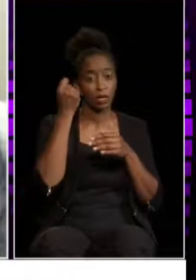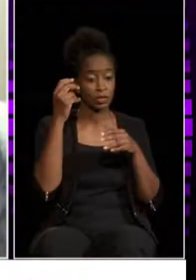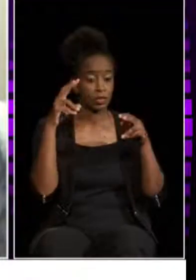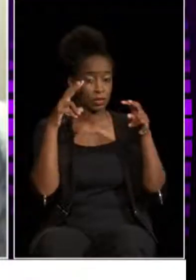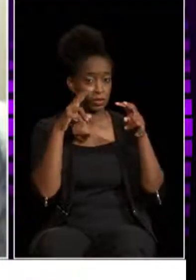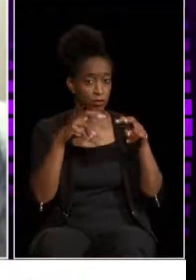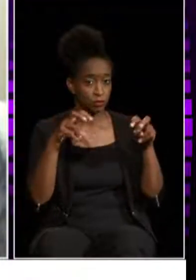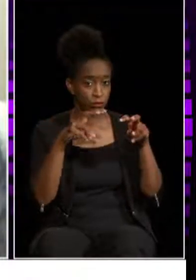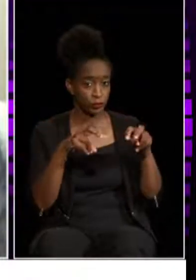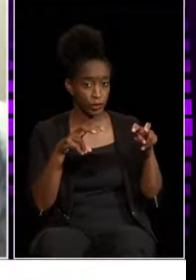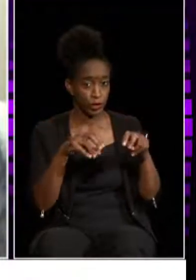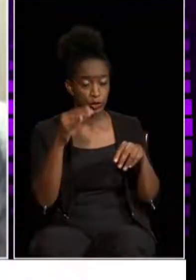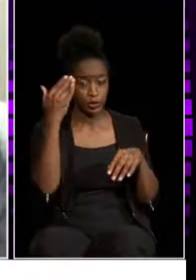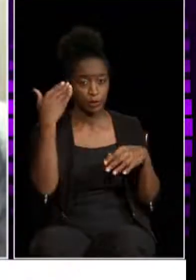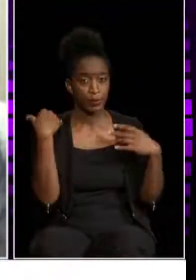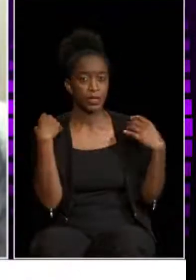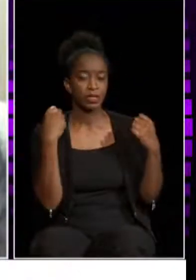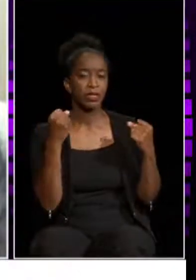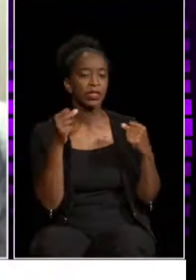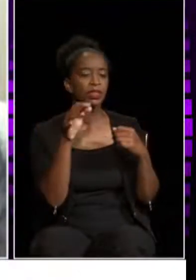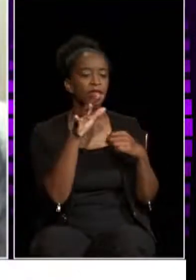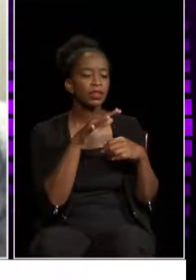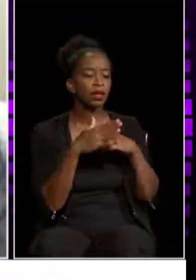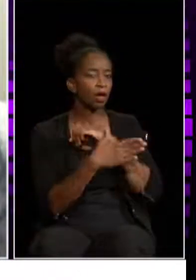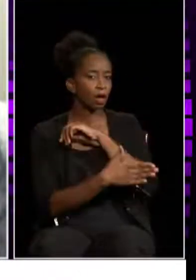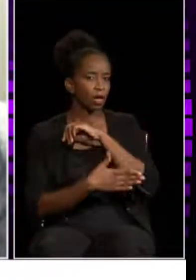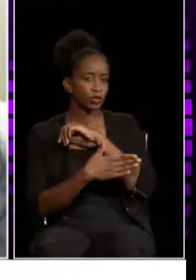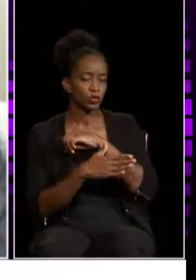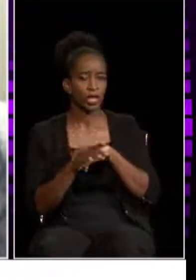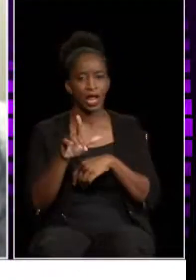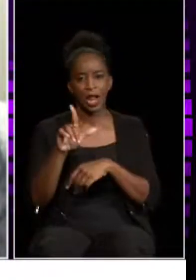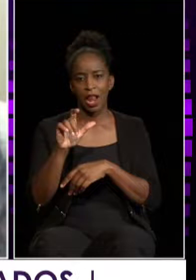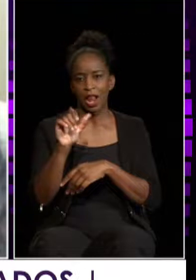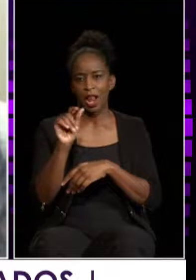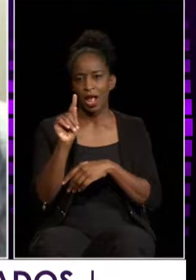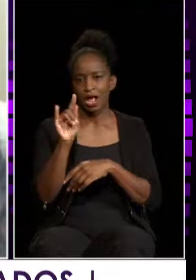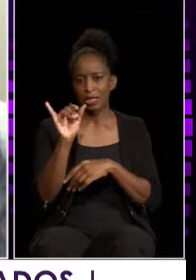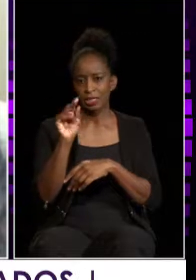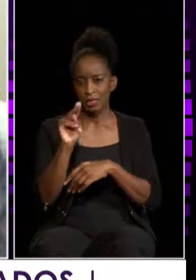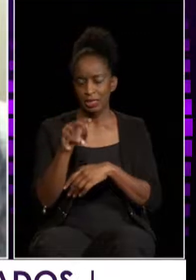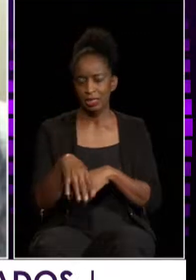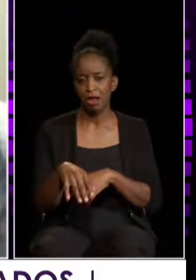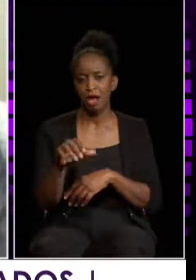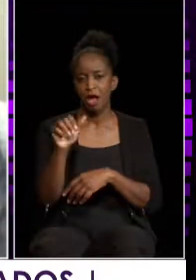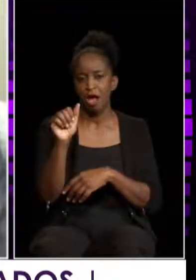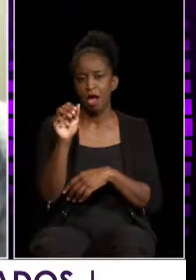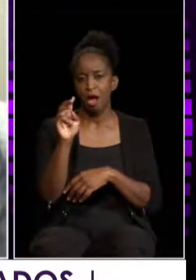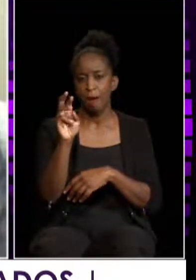Latin America and Caribbean countries. What was found from the most recent one, which is done in